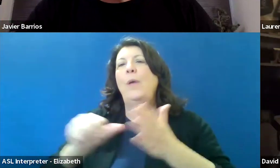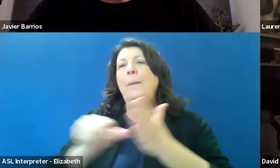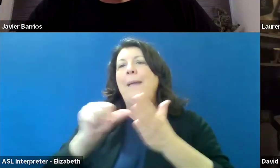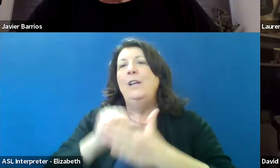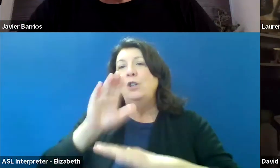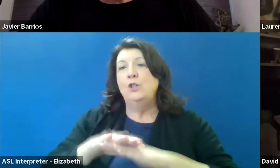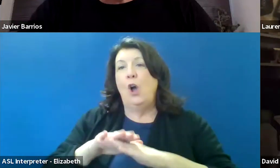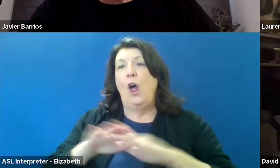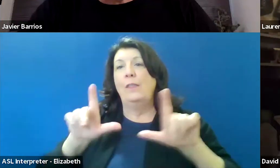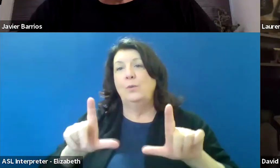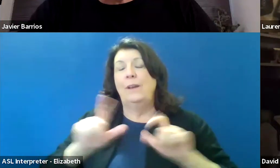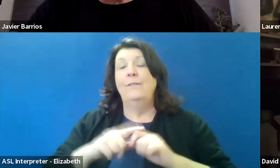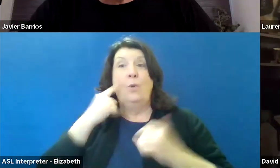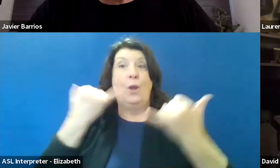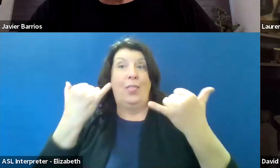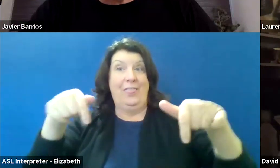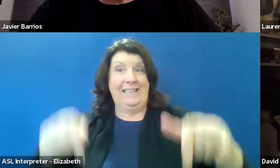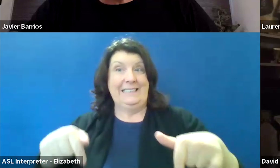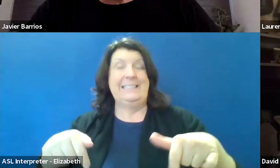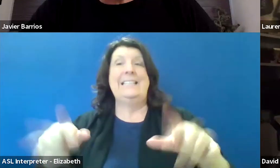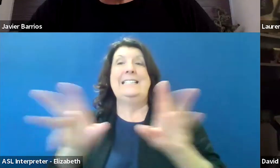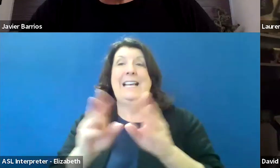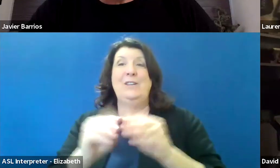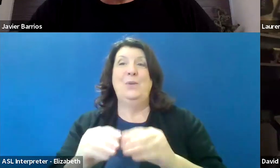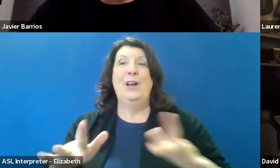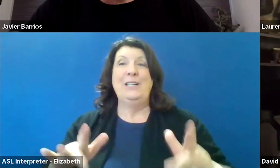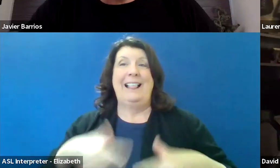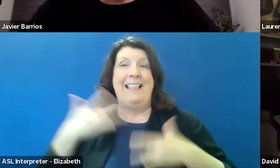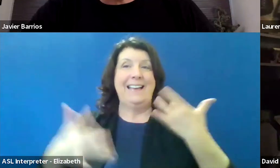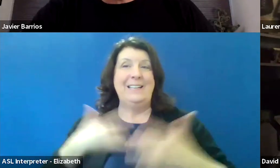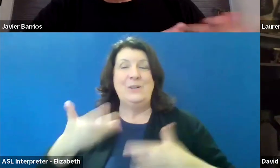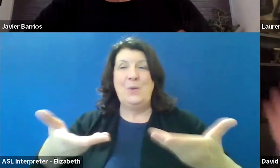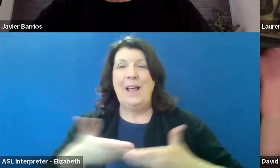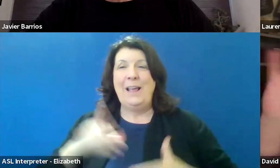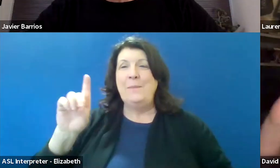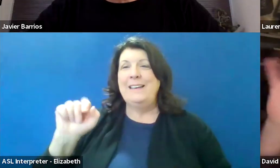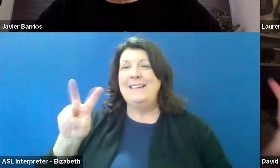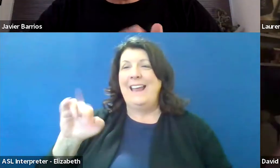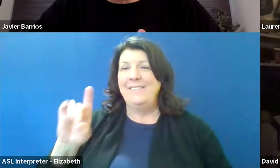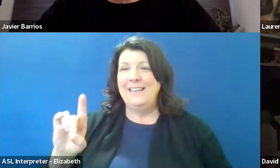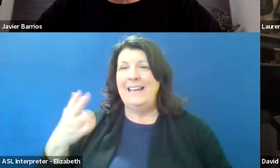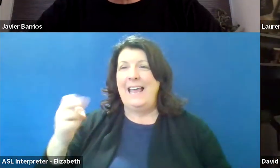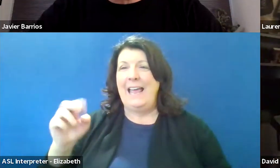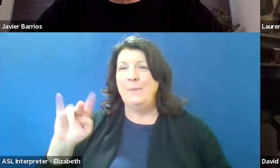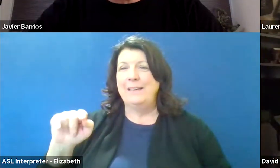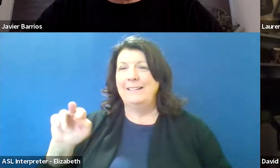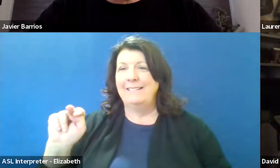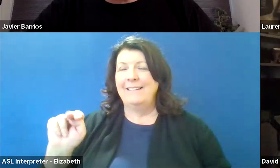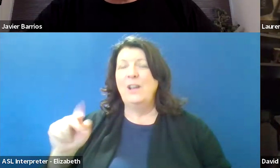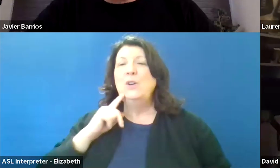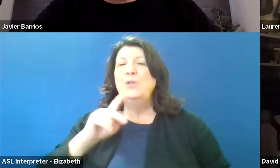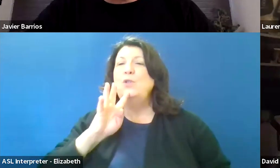this session, we are delighted to welcome David Hemingson to talk about his screenplay for The